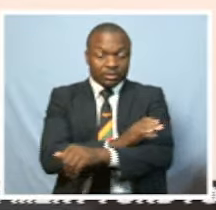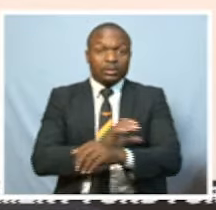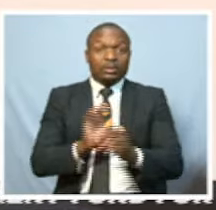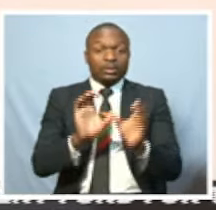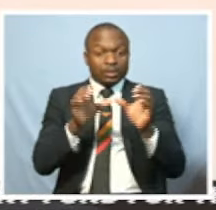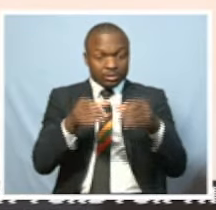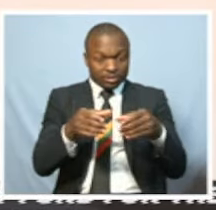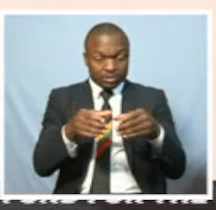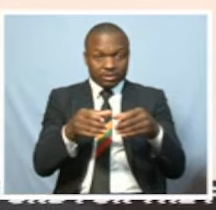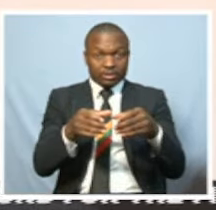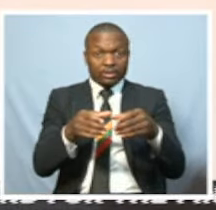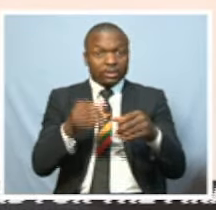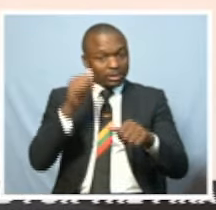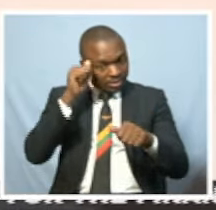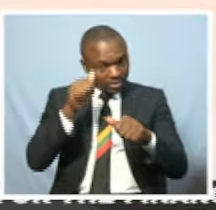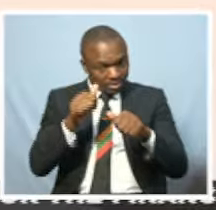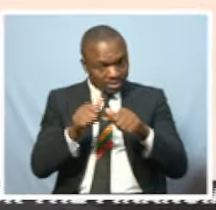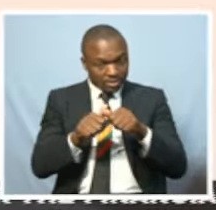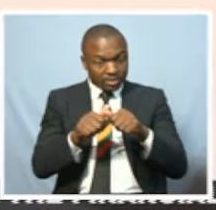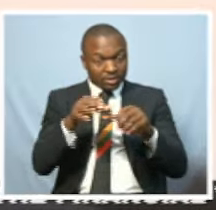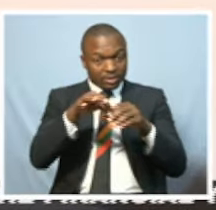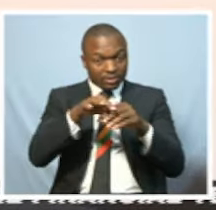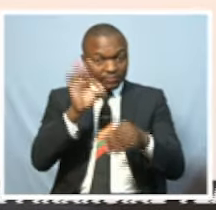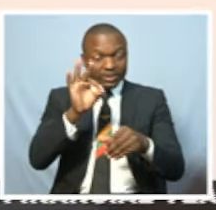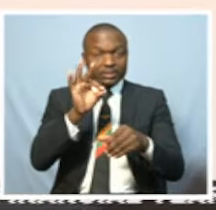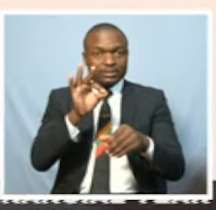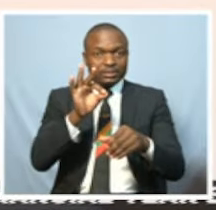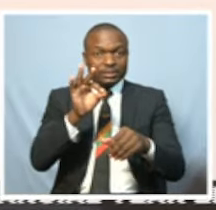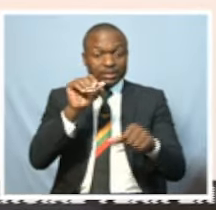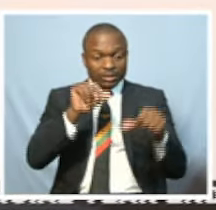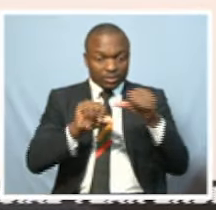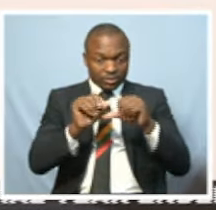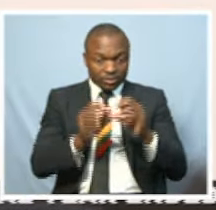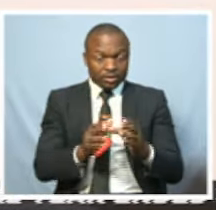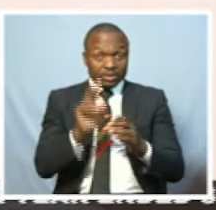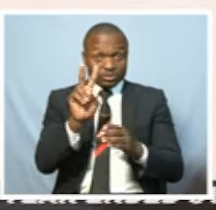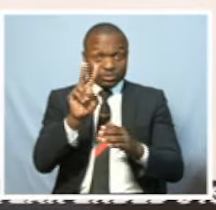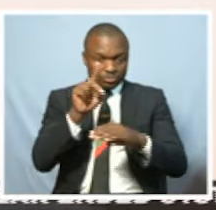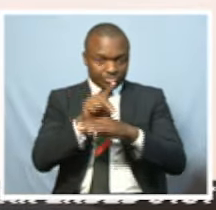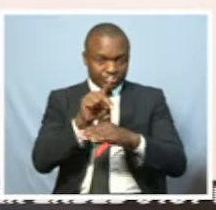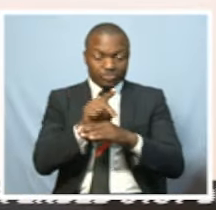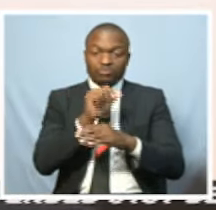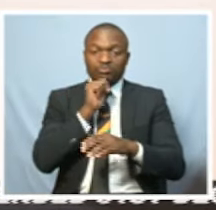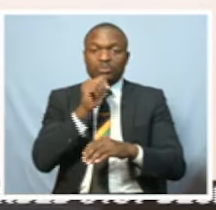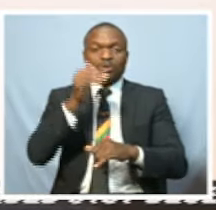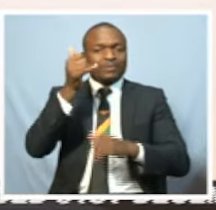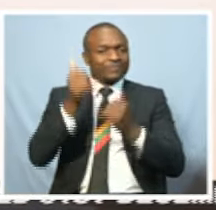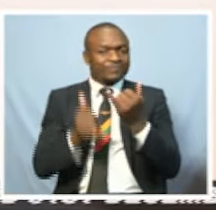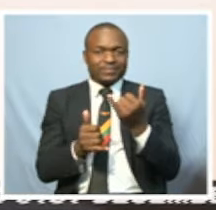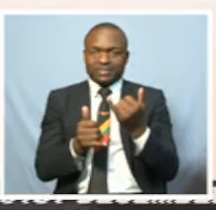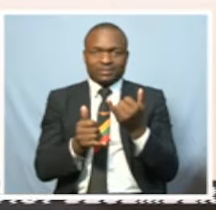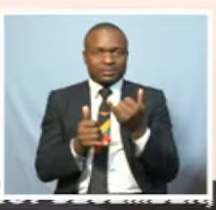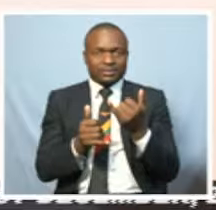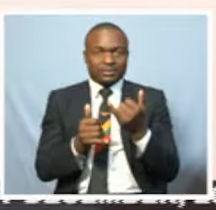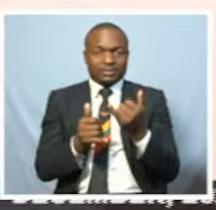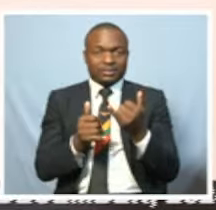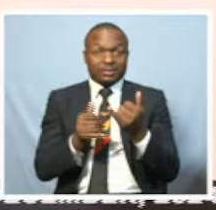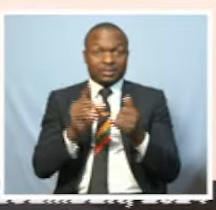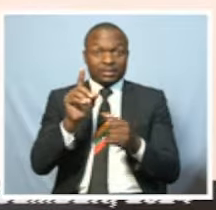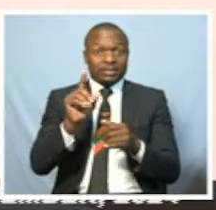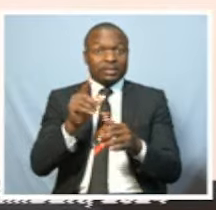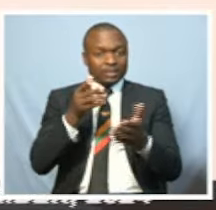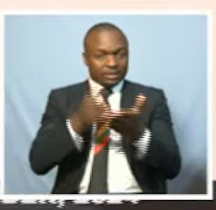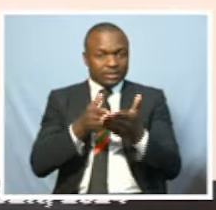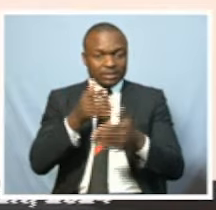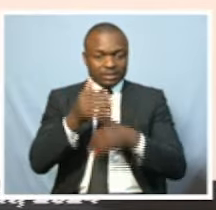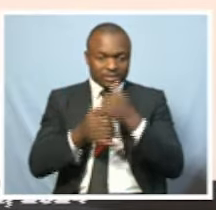is in agreement with the findings of the auditors that the 2 stated projects were not fully completed in the year under review